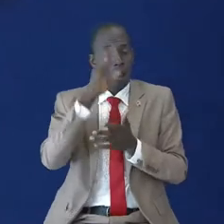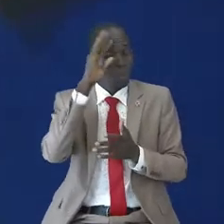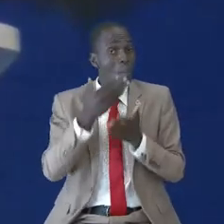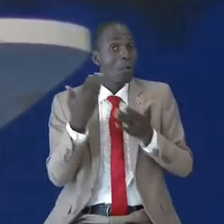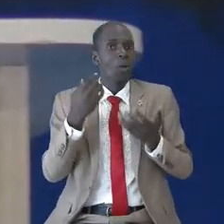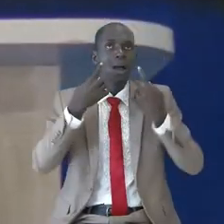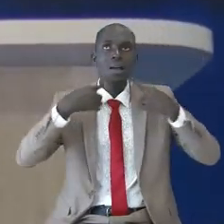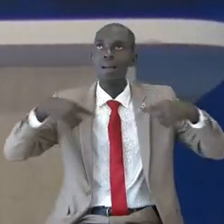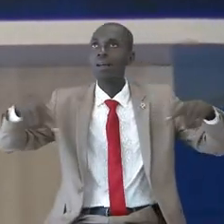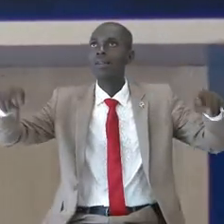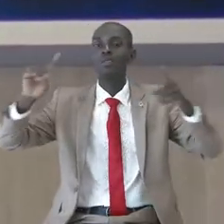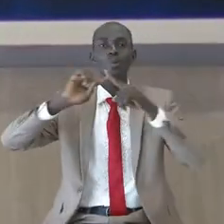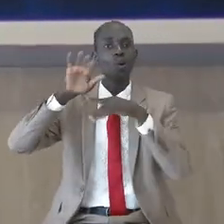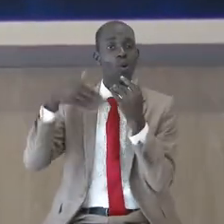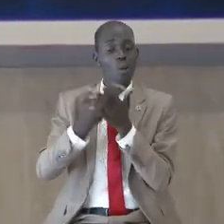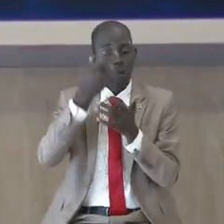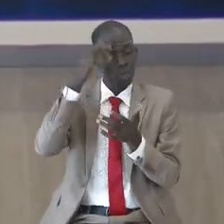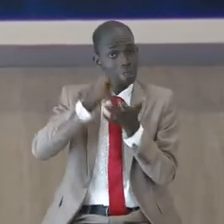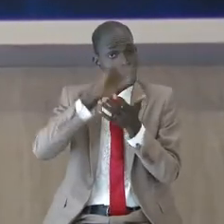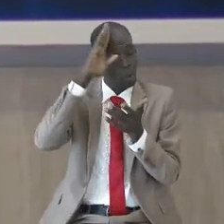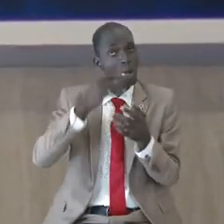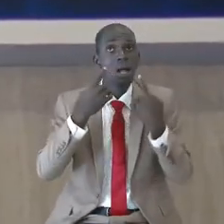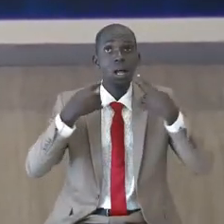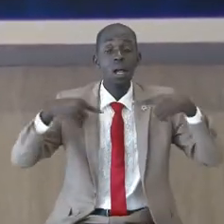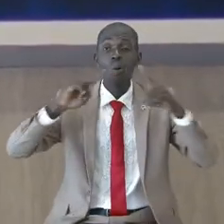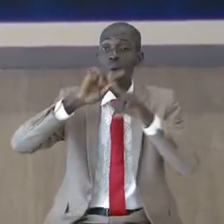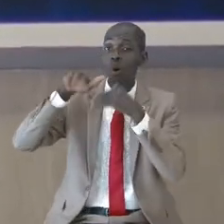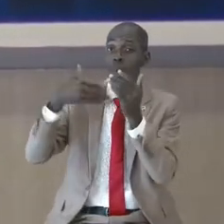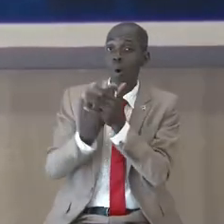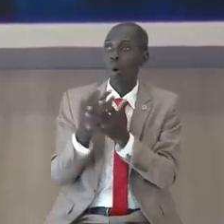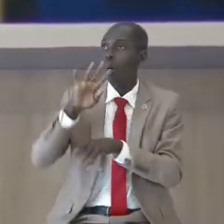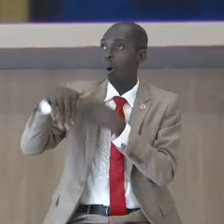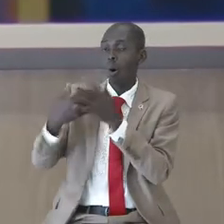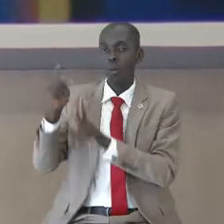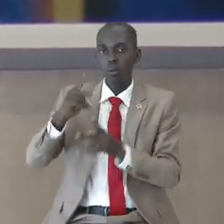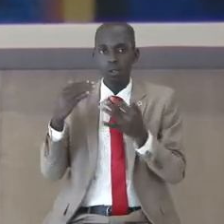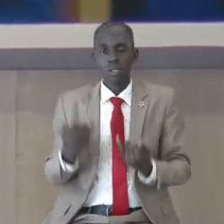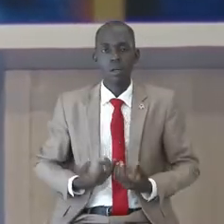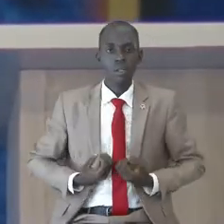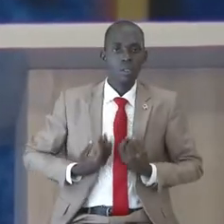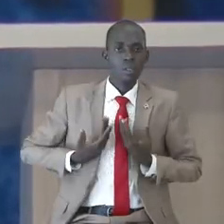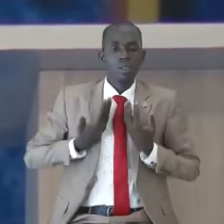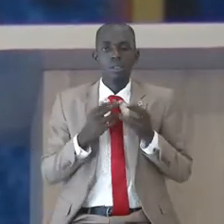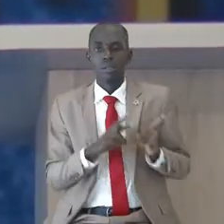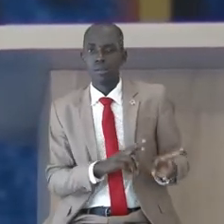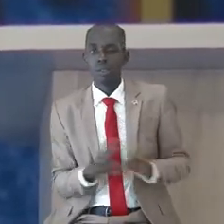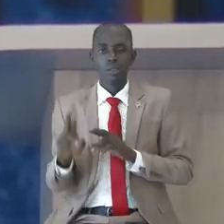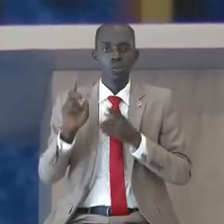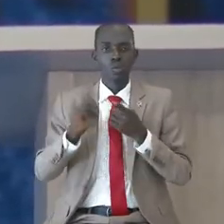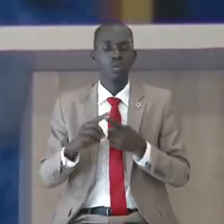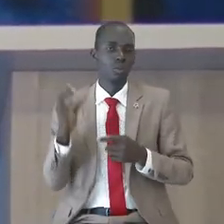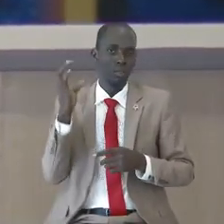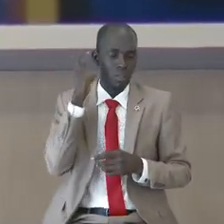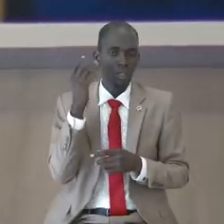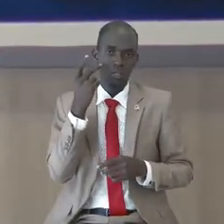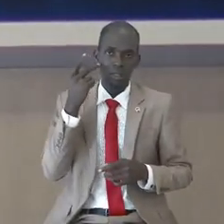and because he told everybody, all those people were waiting for him. That's what you will do. That